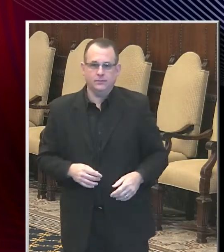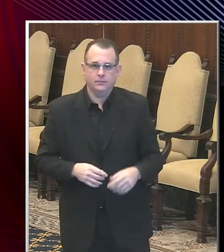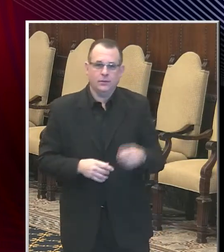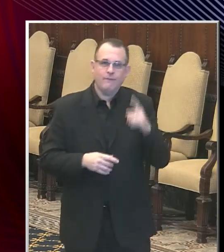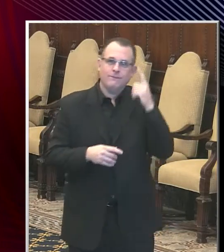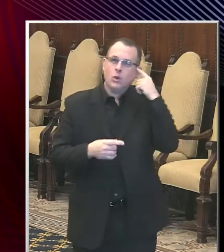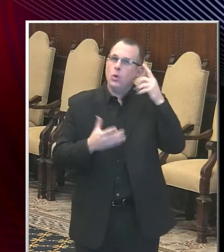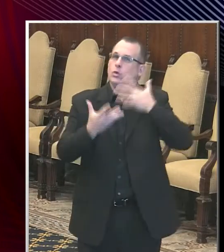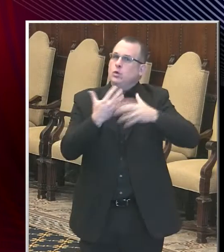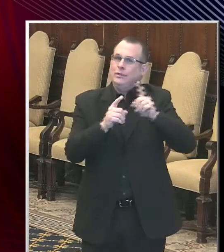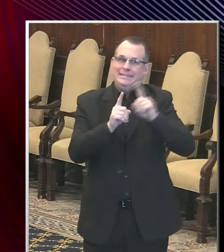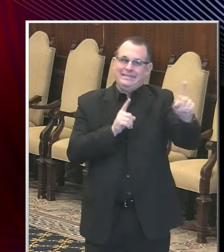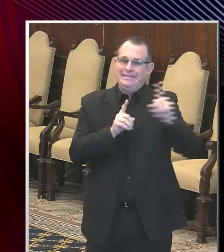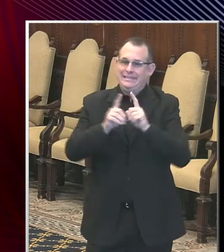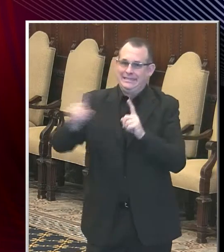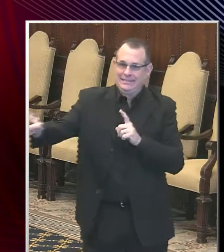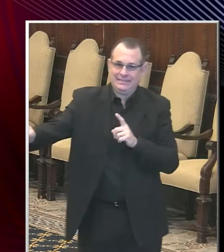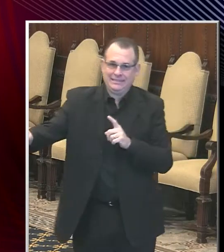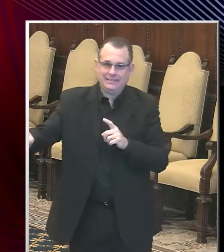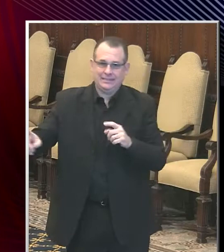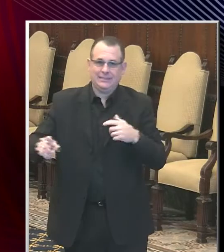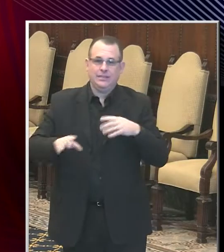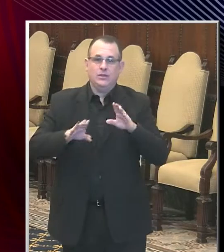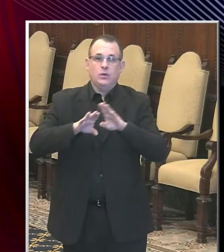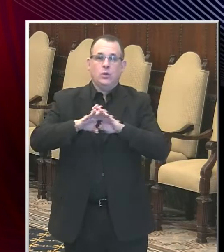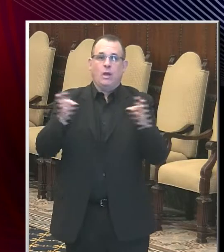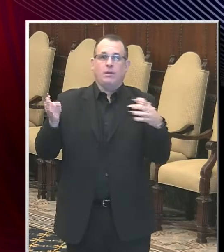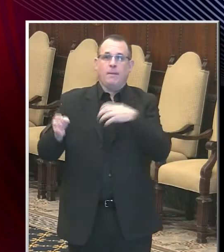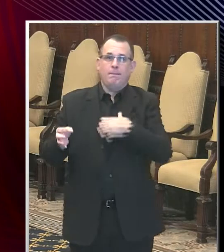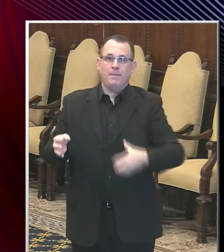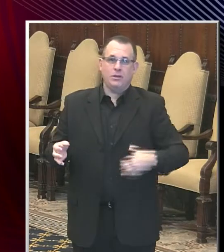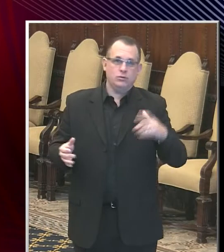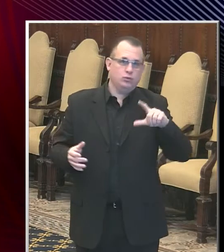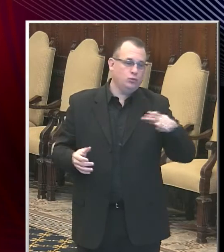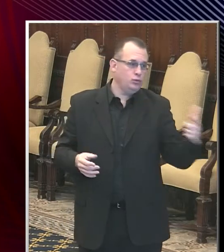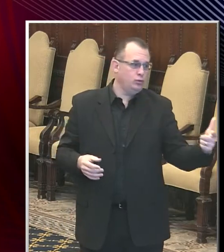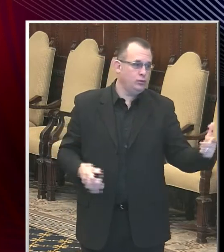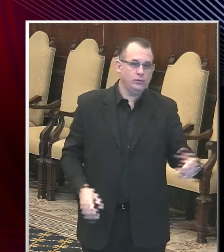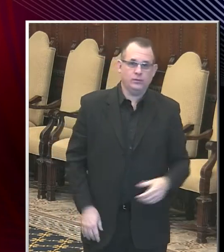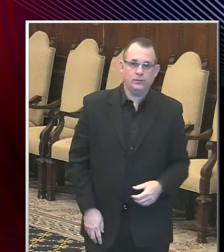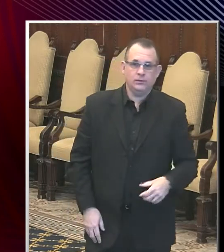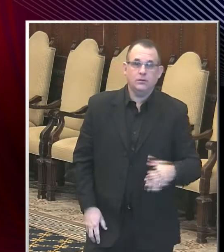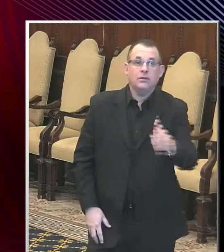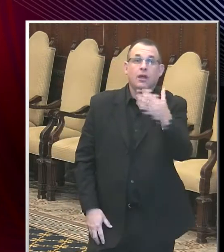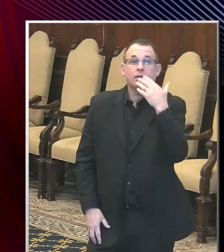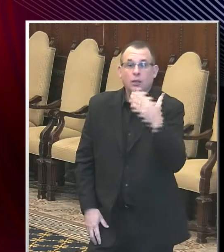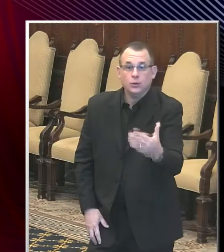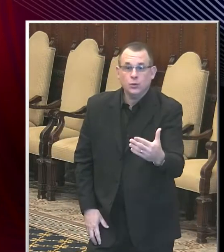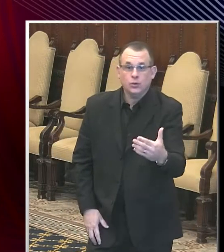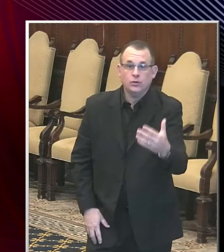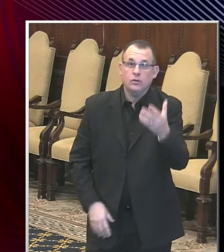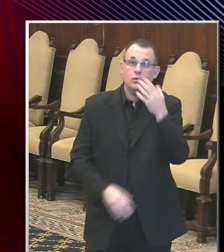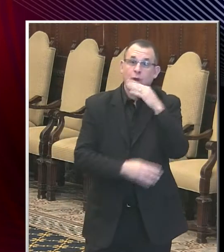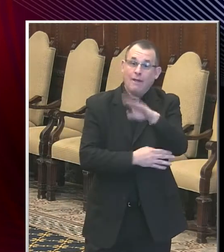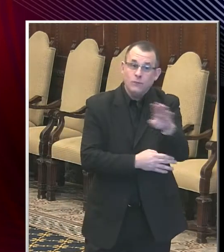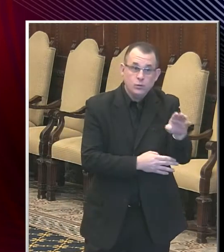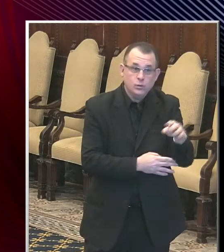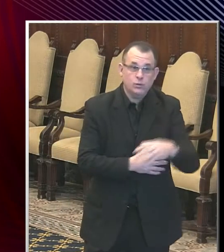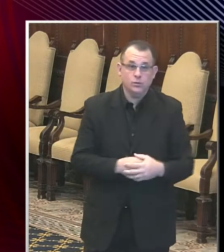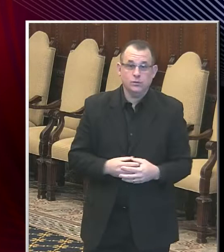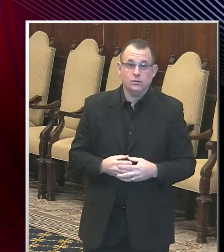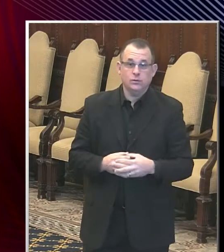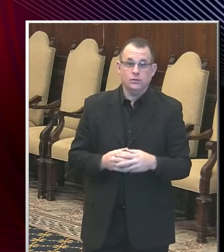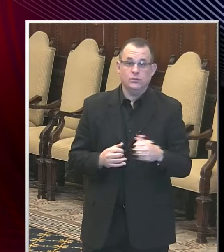with opening remarks from the mayor. Mayor, you now have the floor. Thank you very much. Good afternoon, everyone. And I start today with